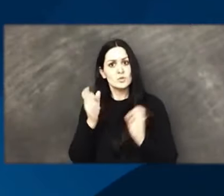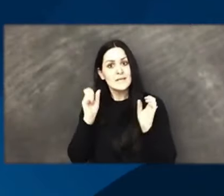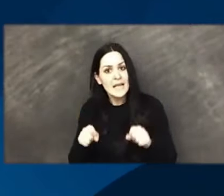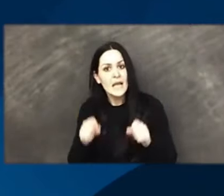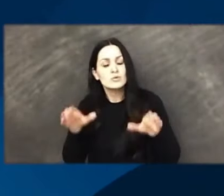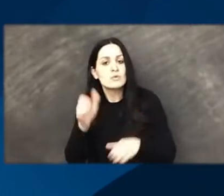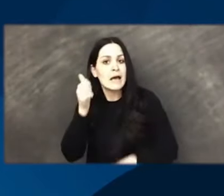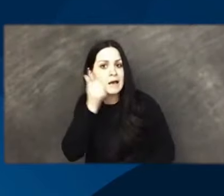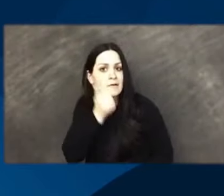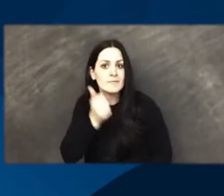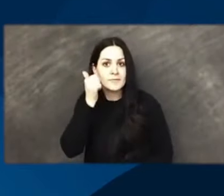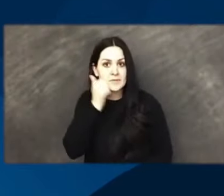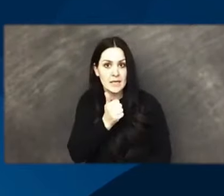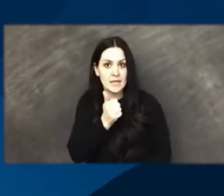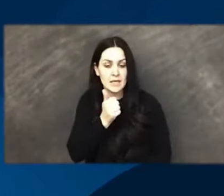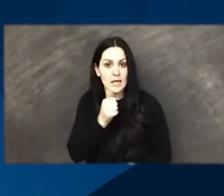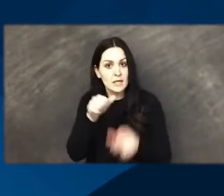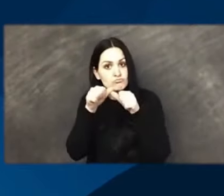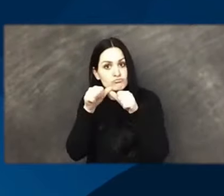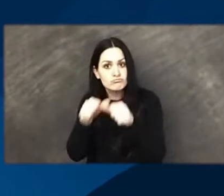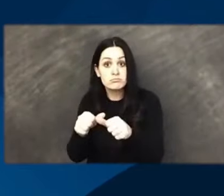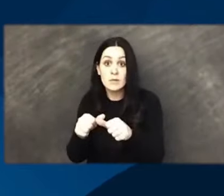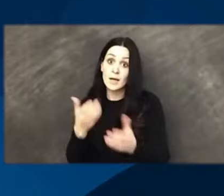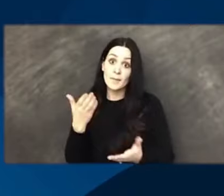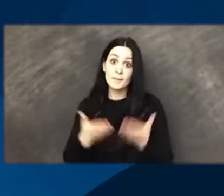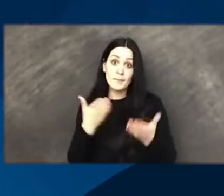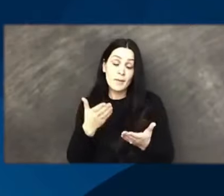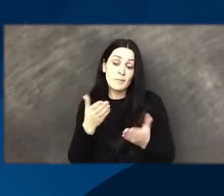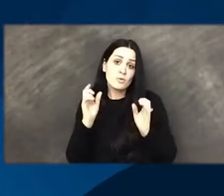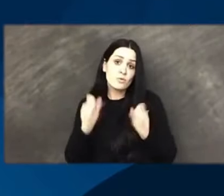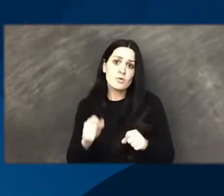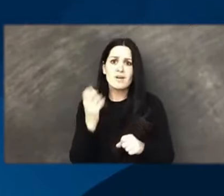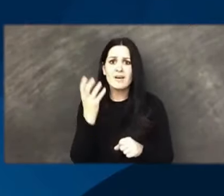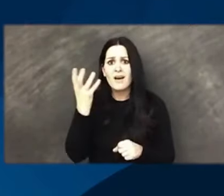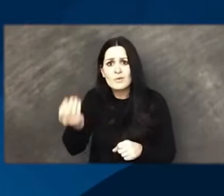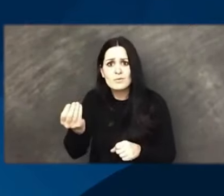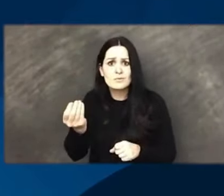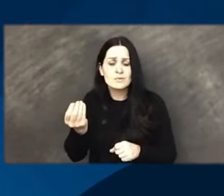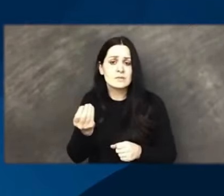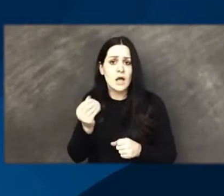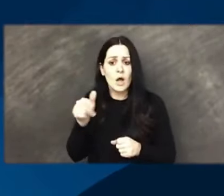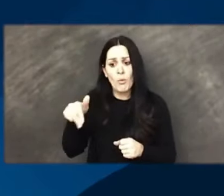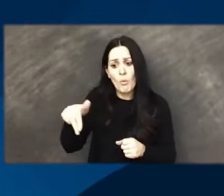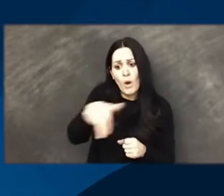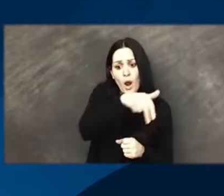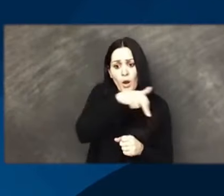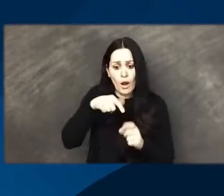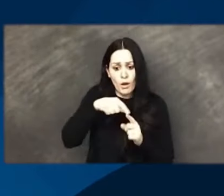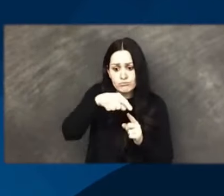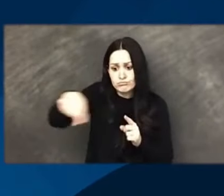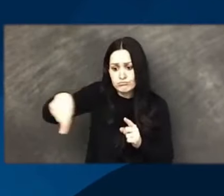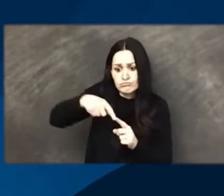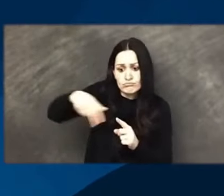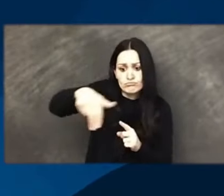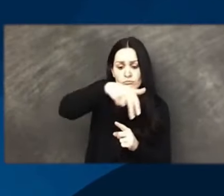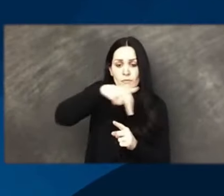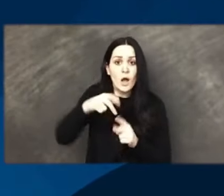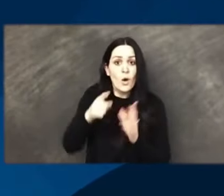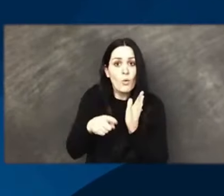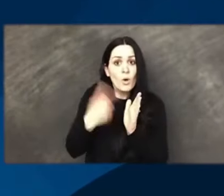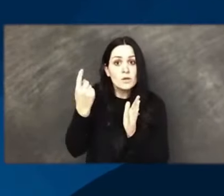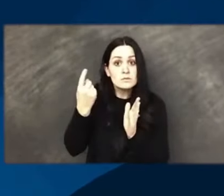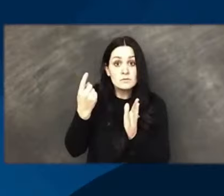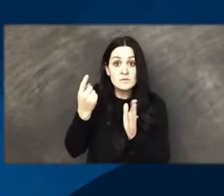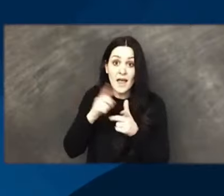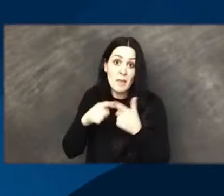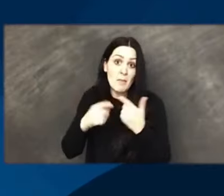day. And it may just be getting out of the house and walking around the block once. And after a few days of that, you may find you walk around the